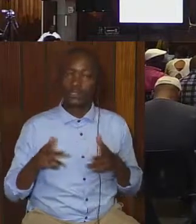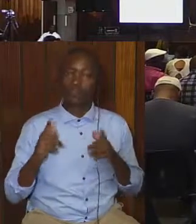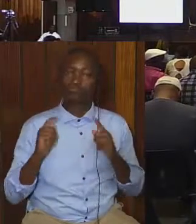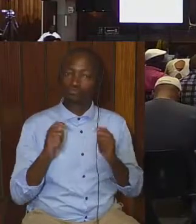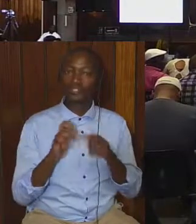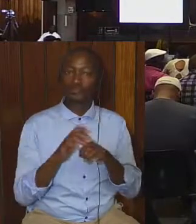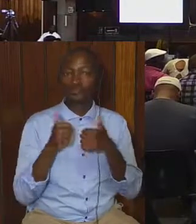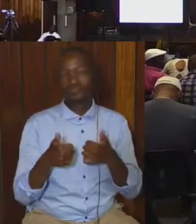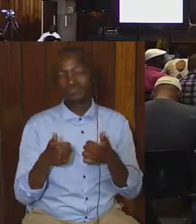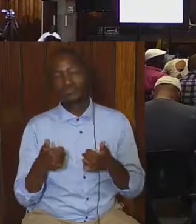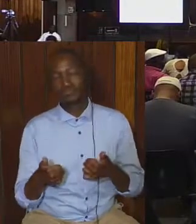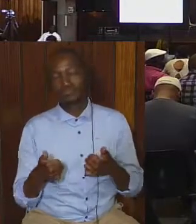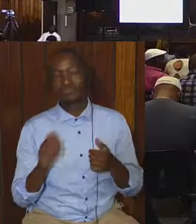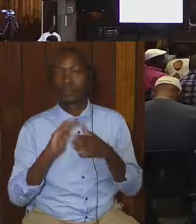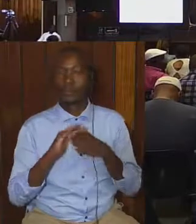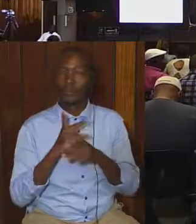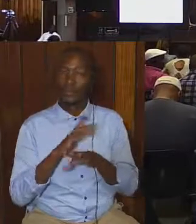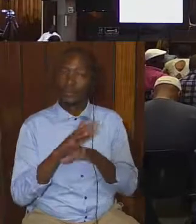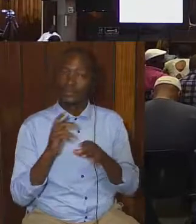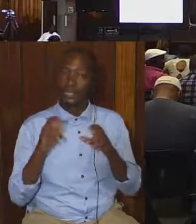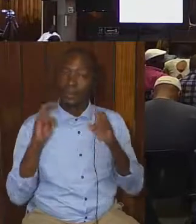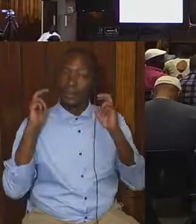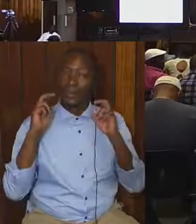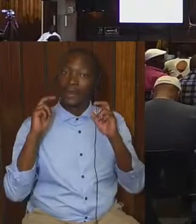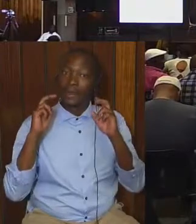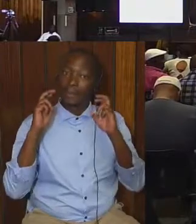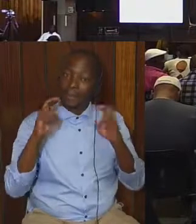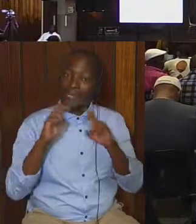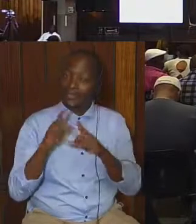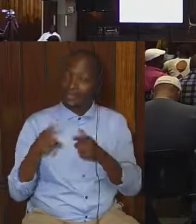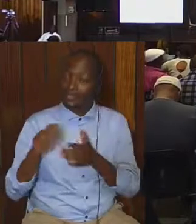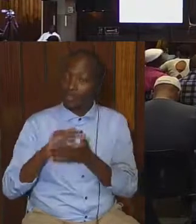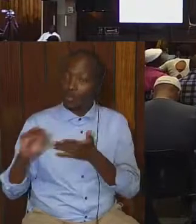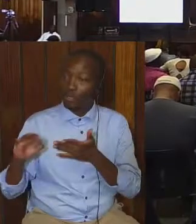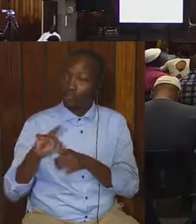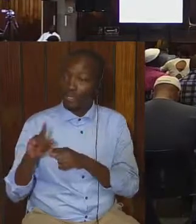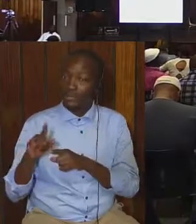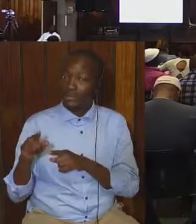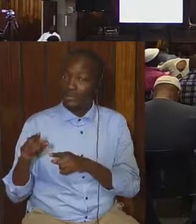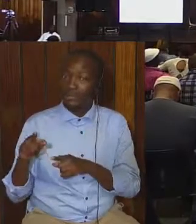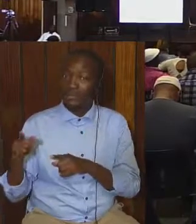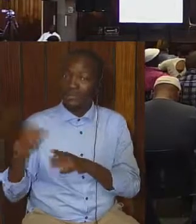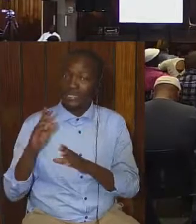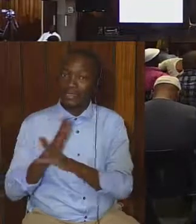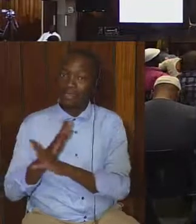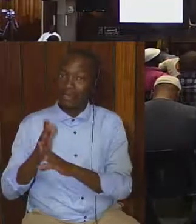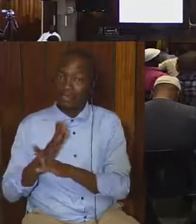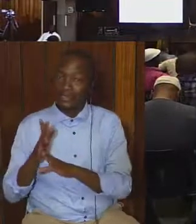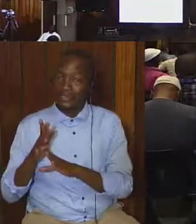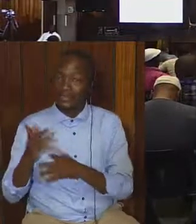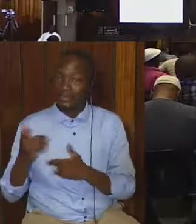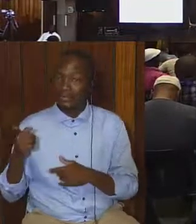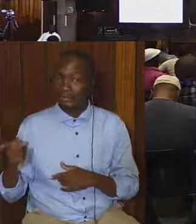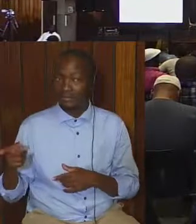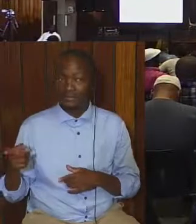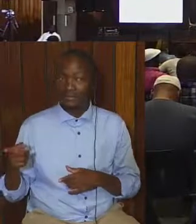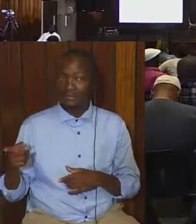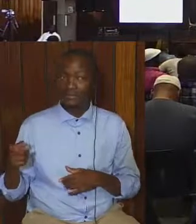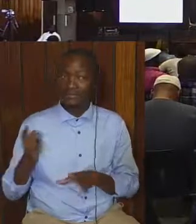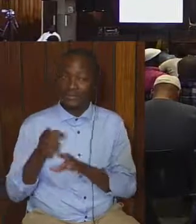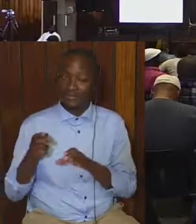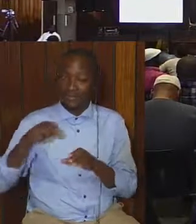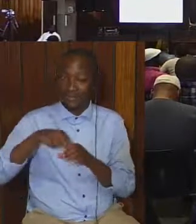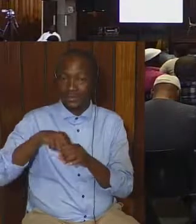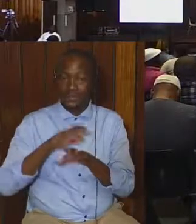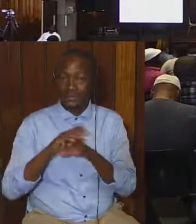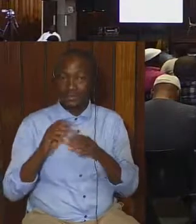eright. Ngoba lamabhasi esihamba ngawo kule contractor eningayikhiphanga ethethe uminister. Uma